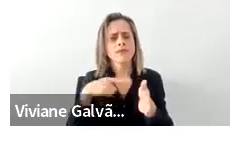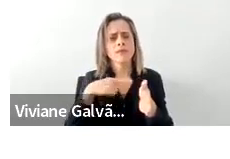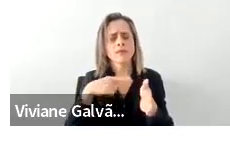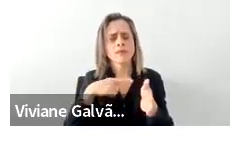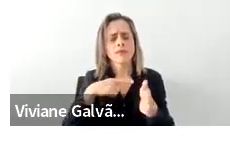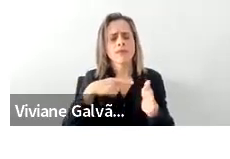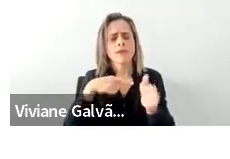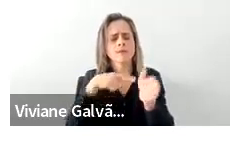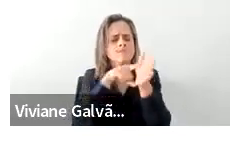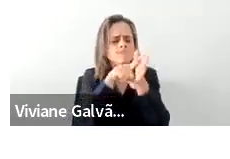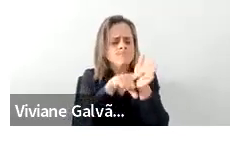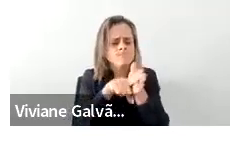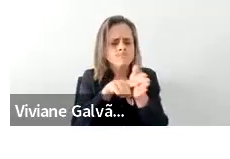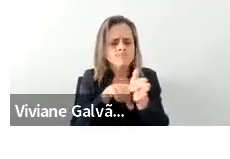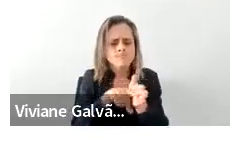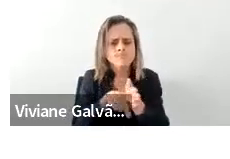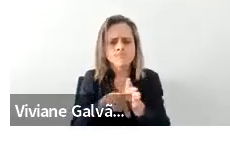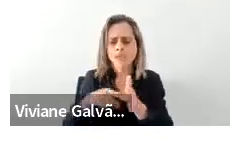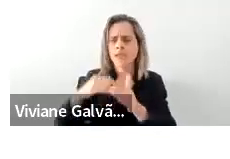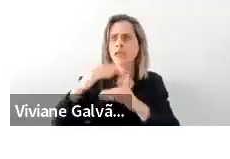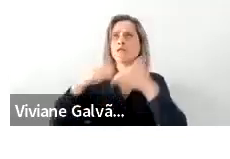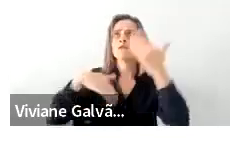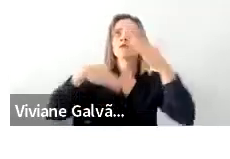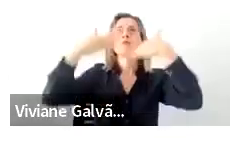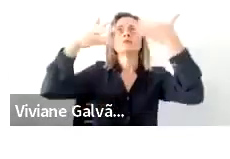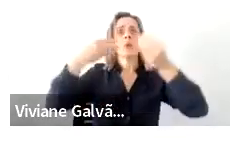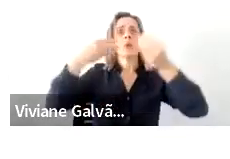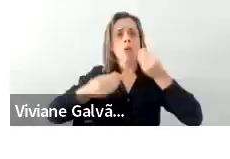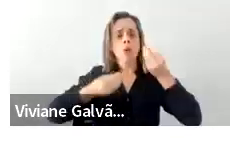And I think those are things to think about.